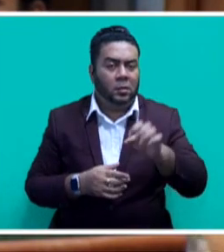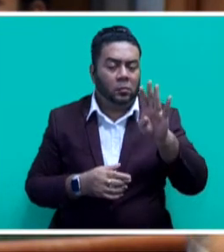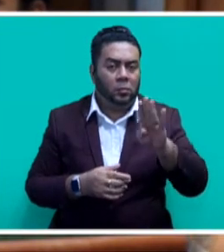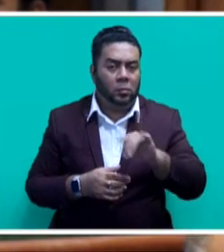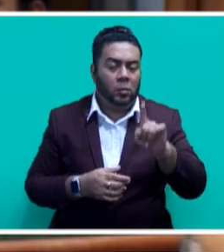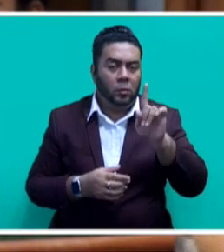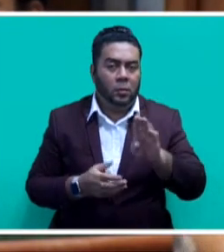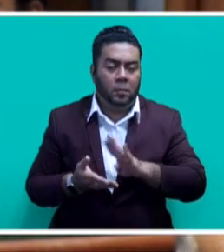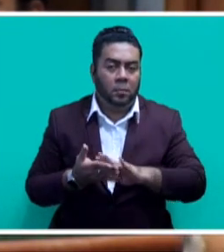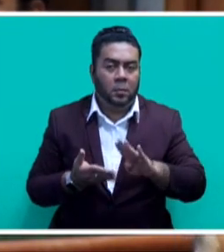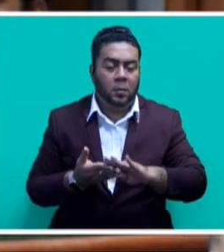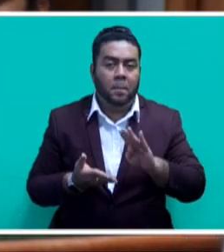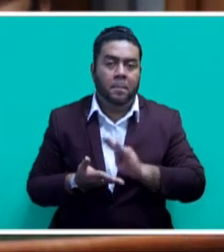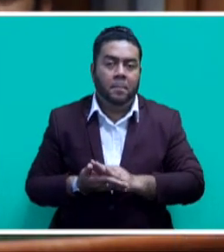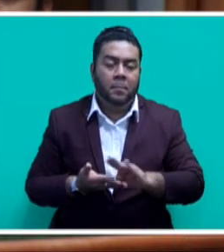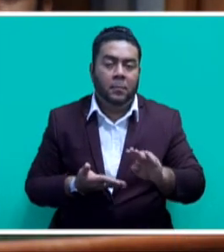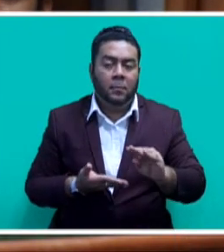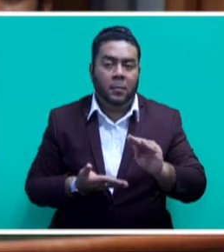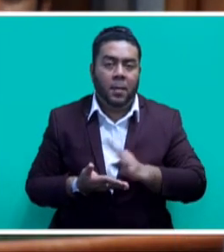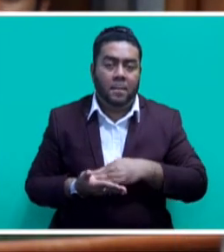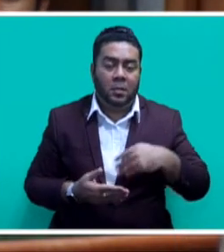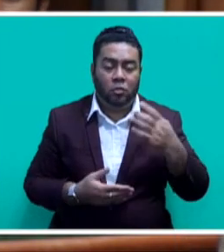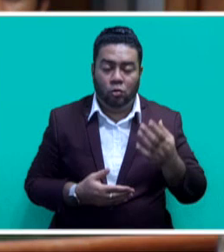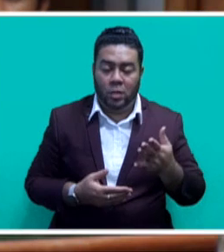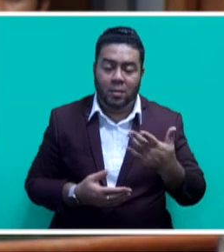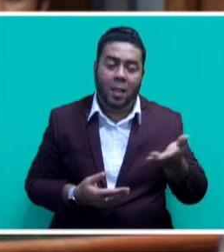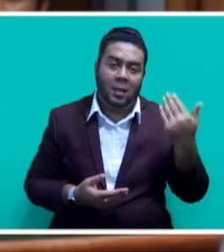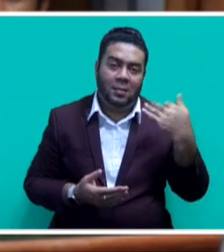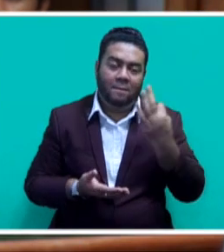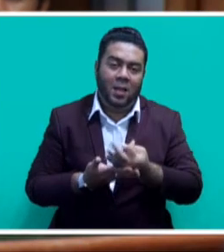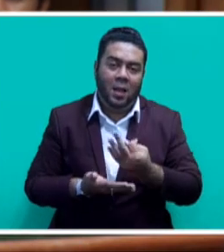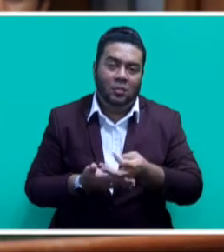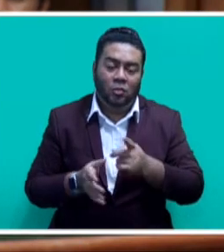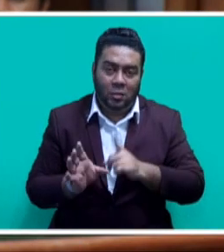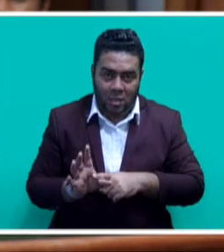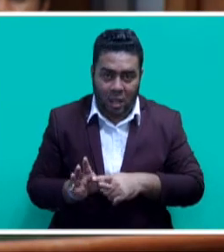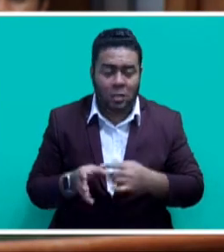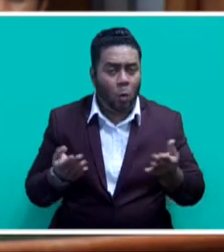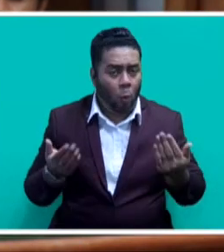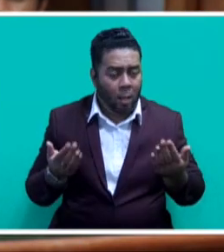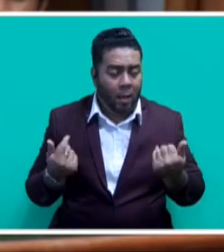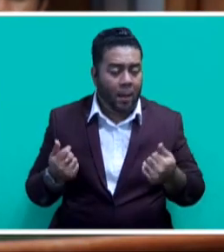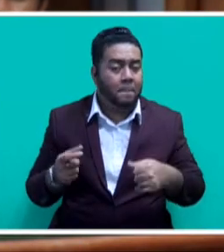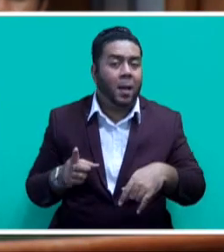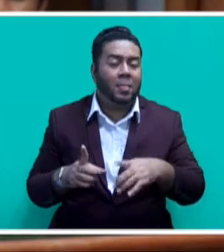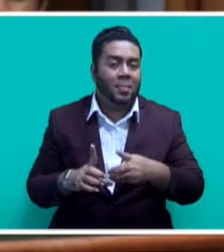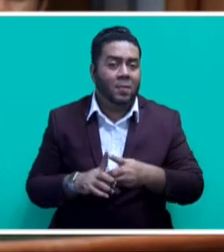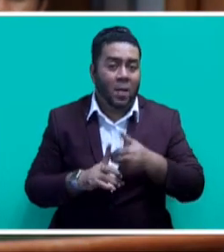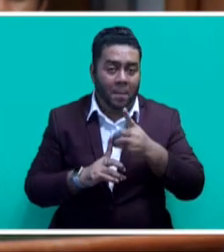of the ministry in the last financial year, and is a welcome development that augurs